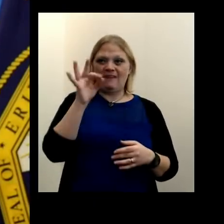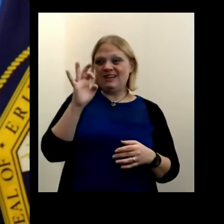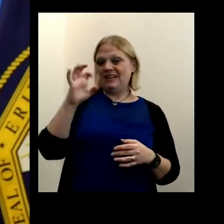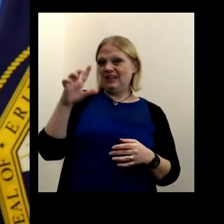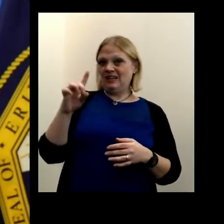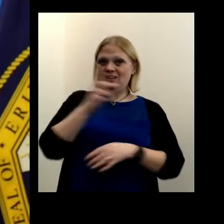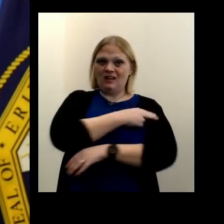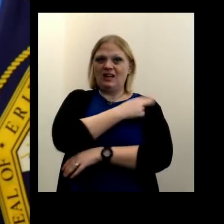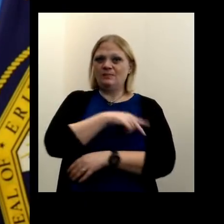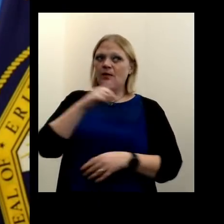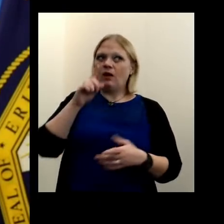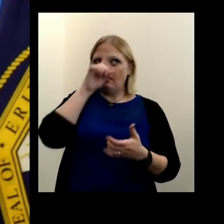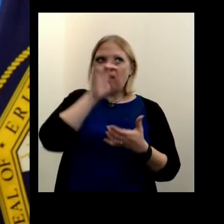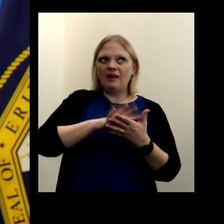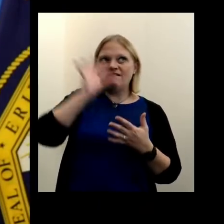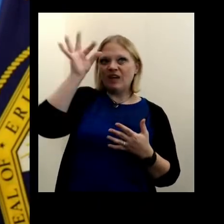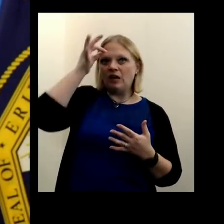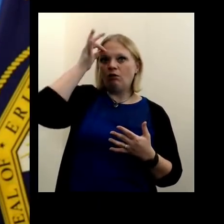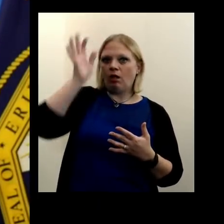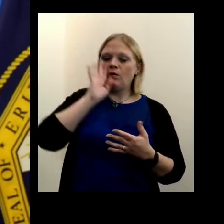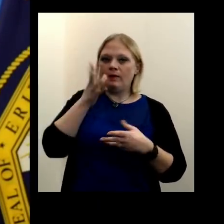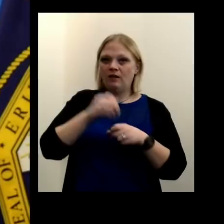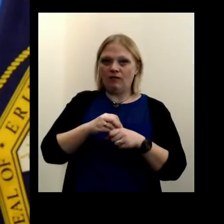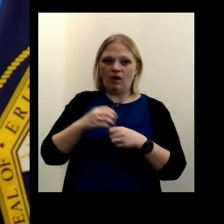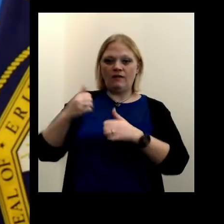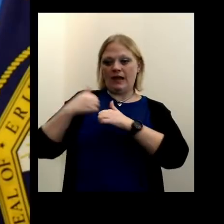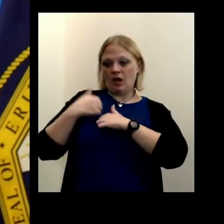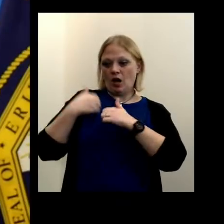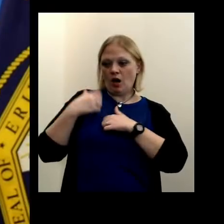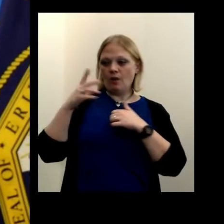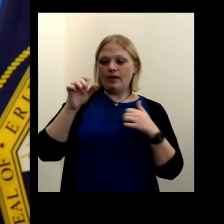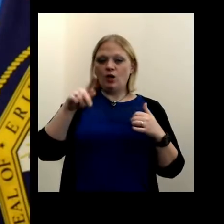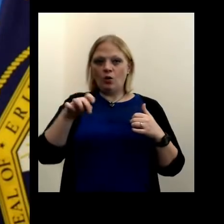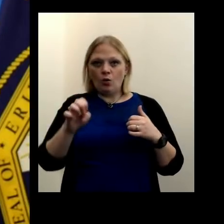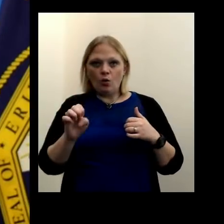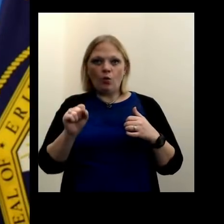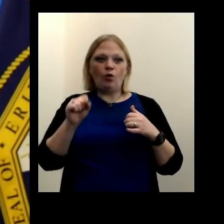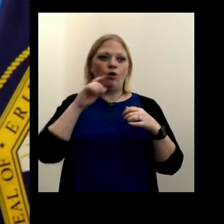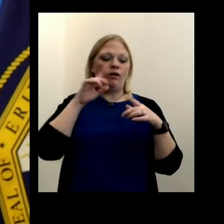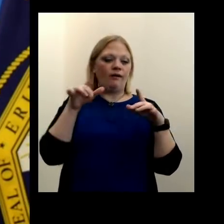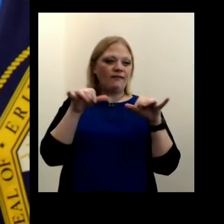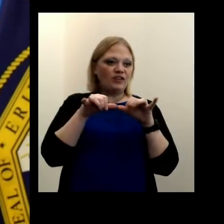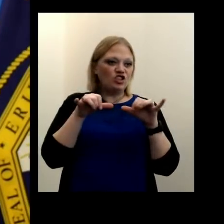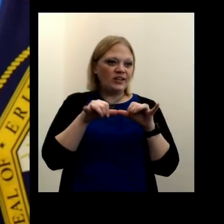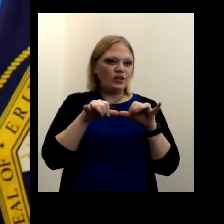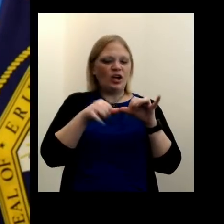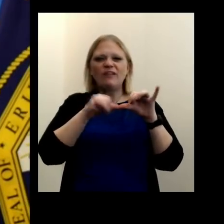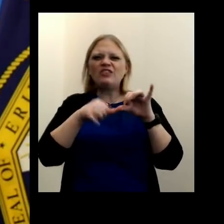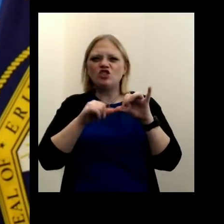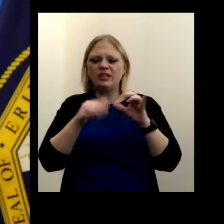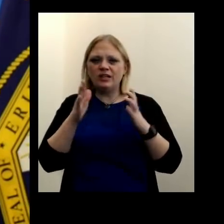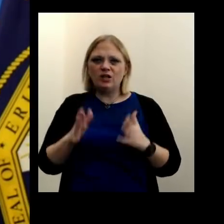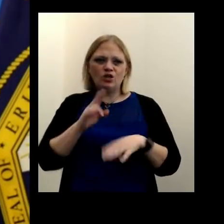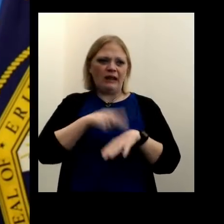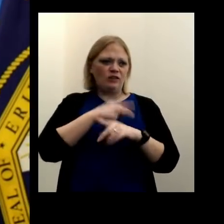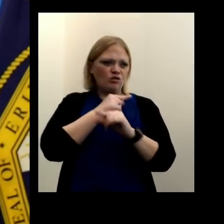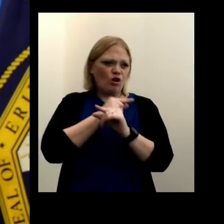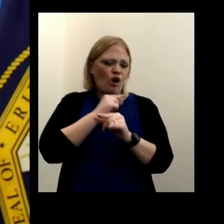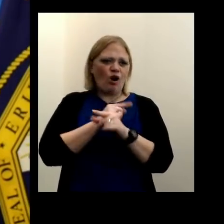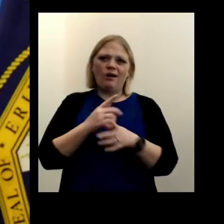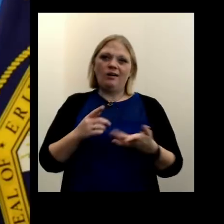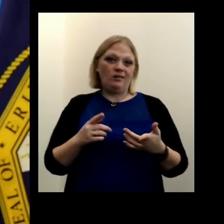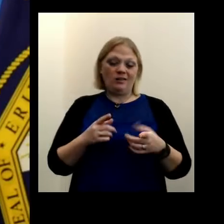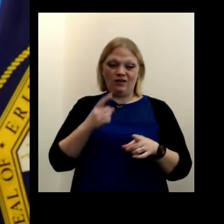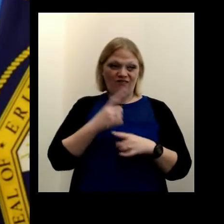federal government would have to be involved with the U.S. Army Corps of Engineers and the National Guard to help to create that field hospital. As it is